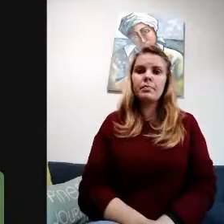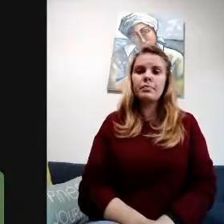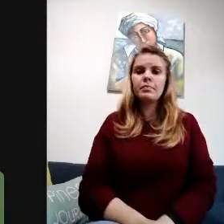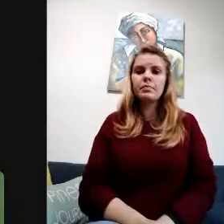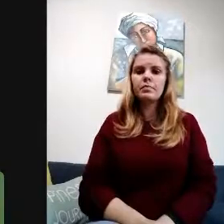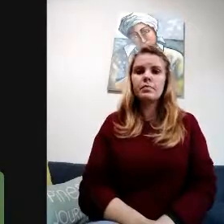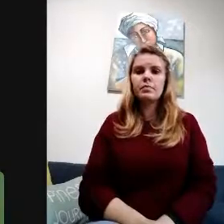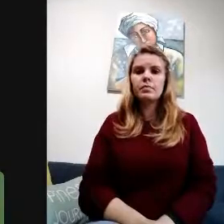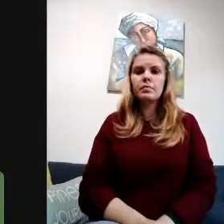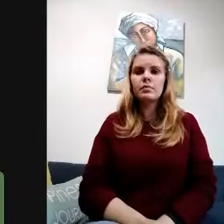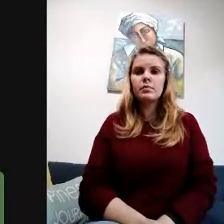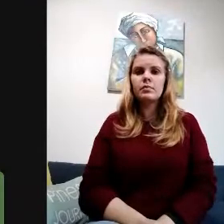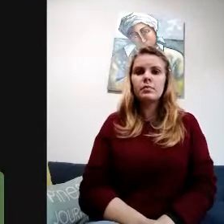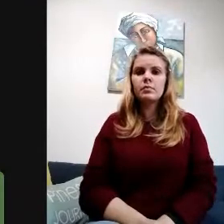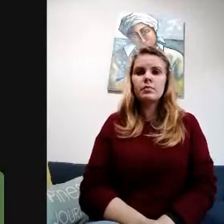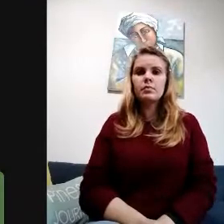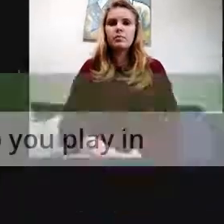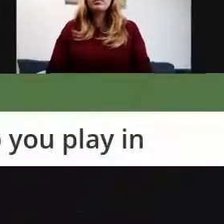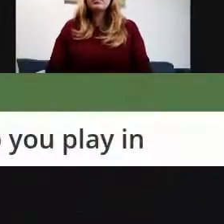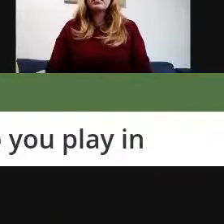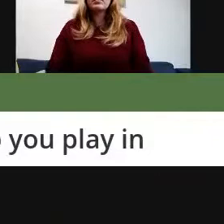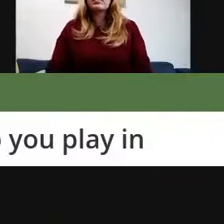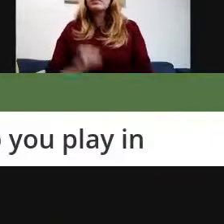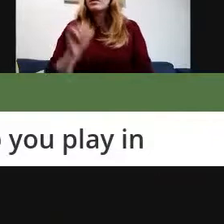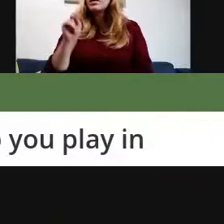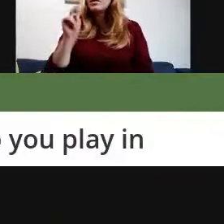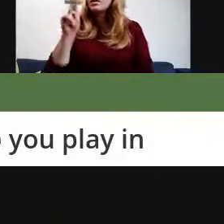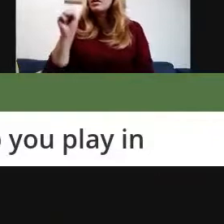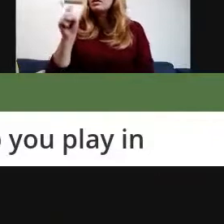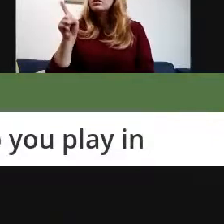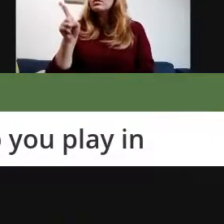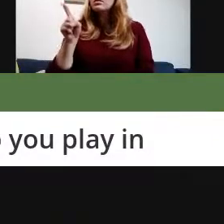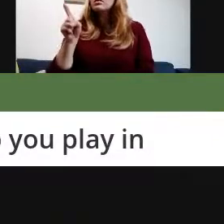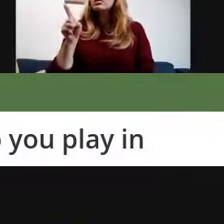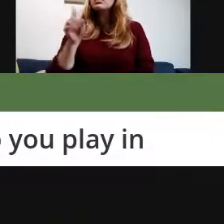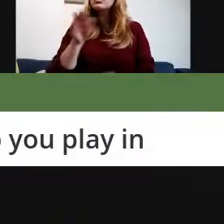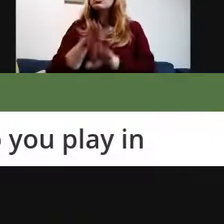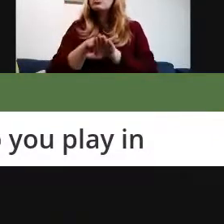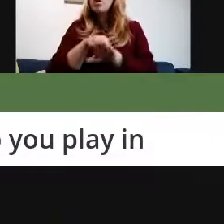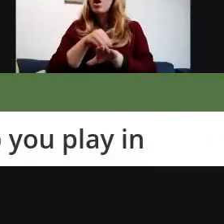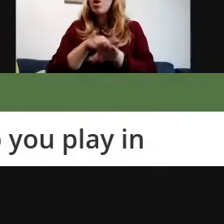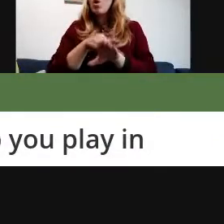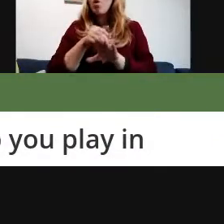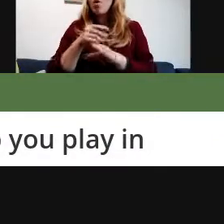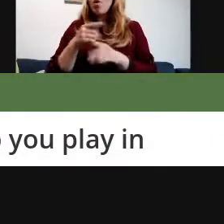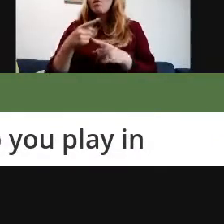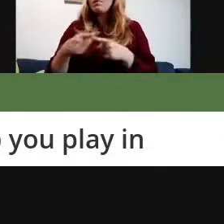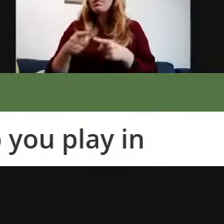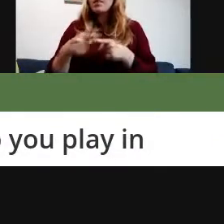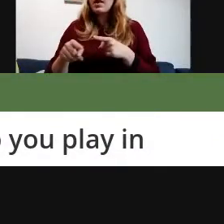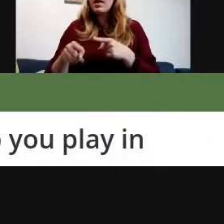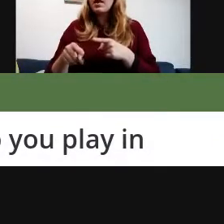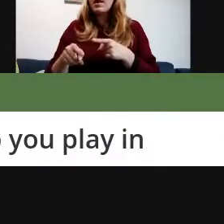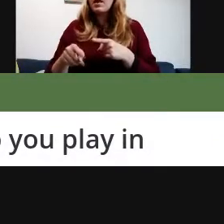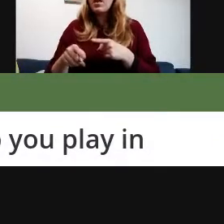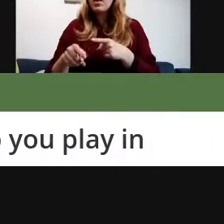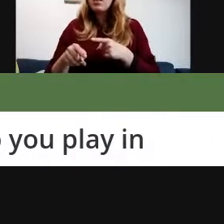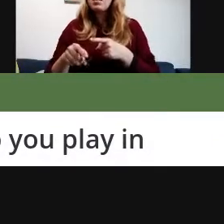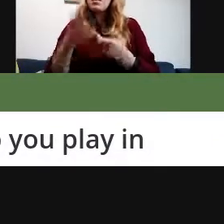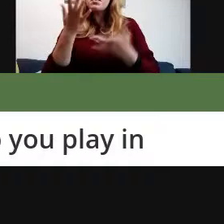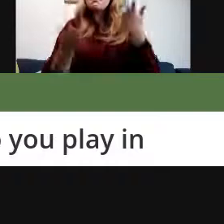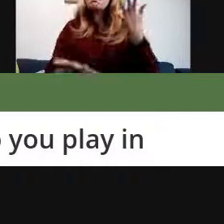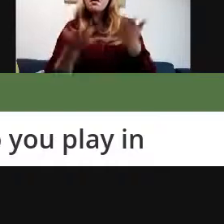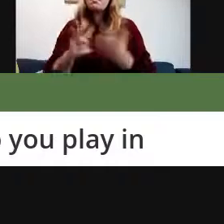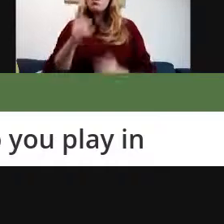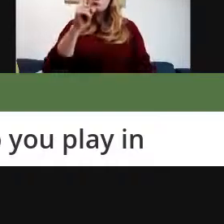this also relates to slow play. What if one player is slow in the